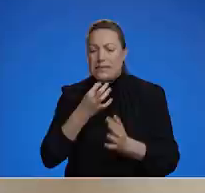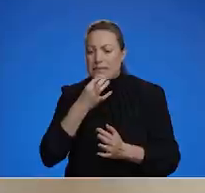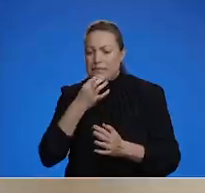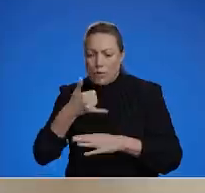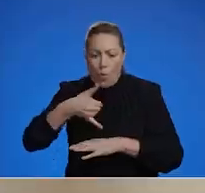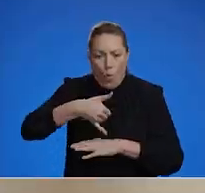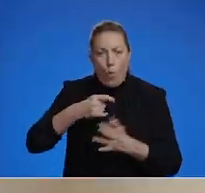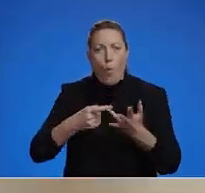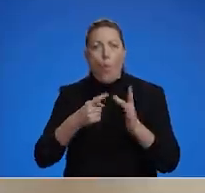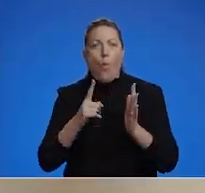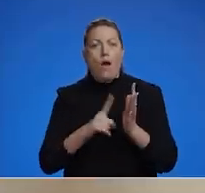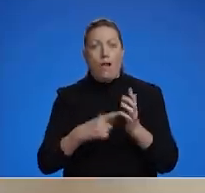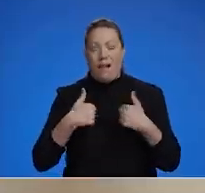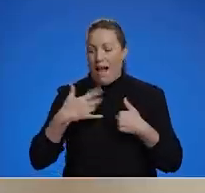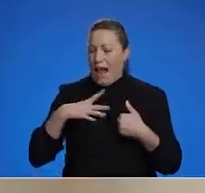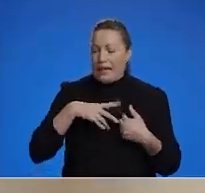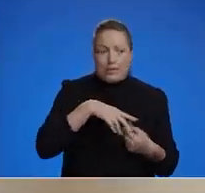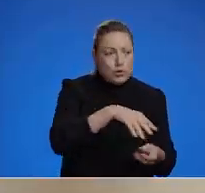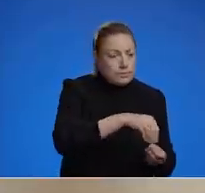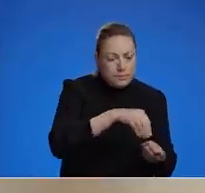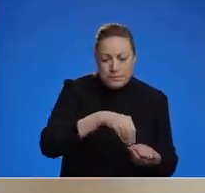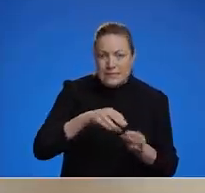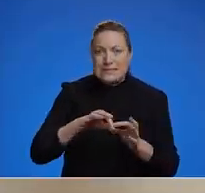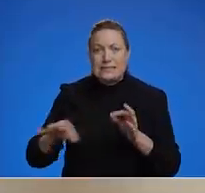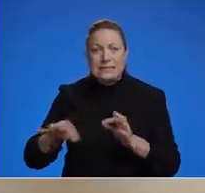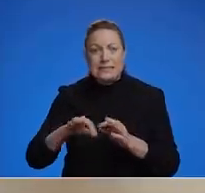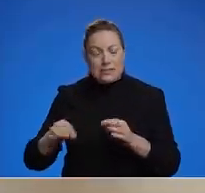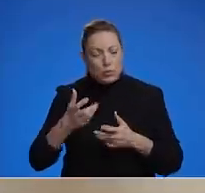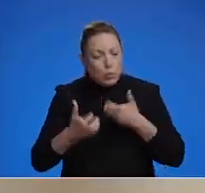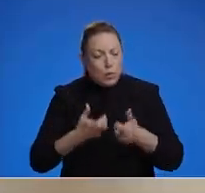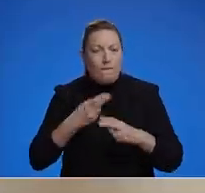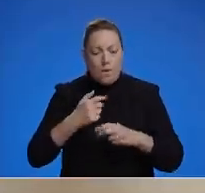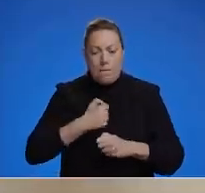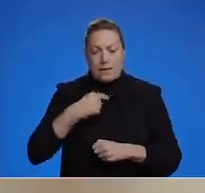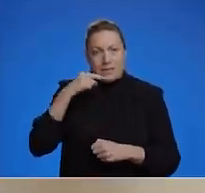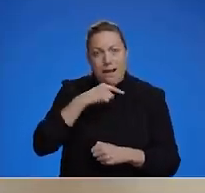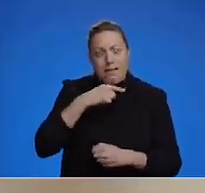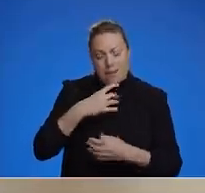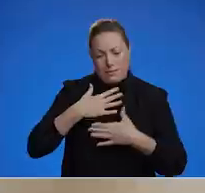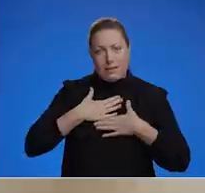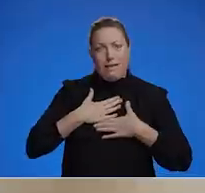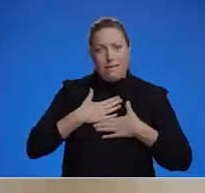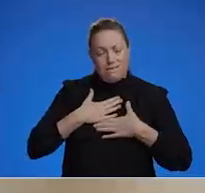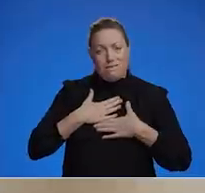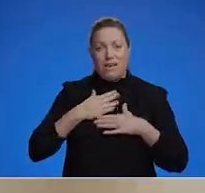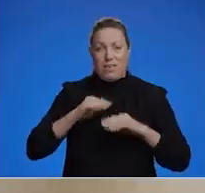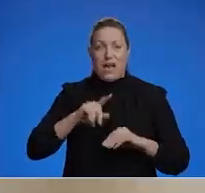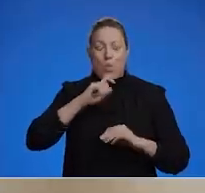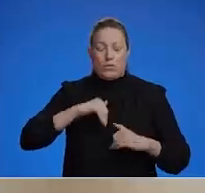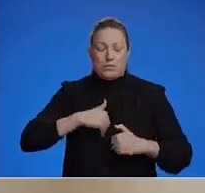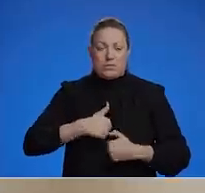oil in a jug. I'm just gathering a stick or two to go and prepare this for myself and my son to eat, and